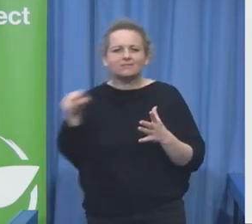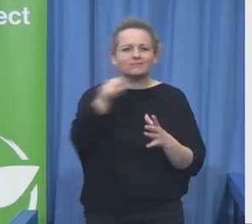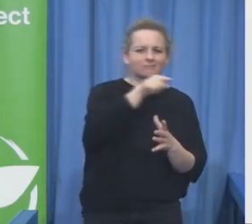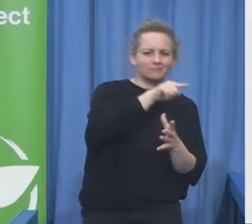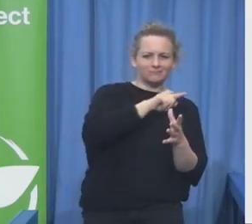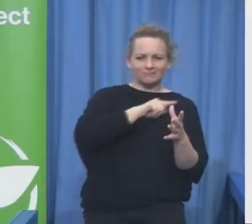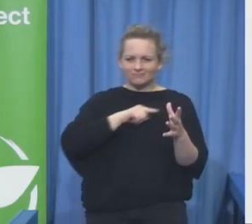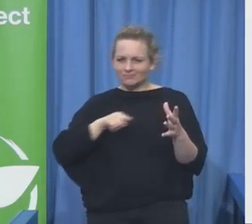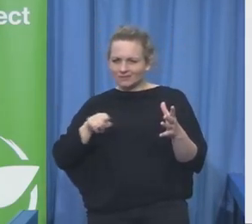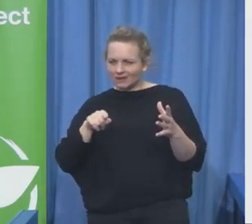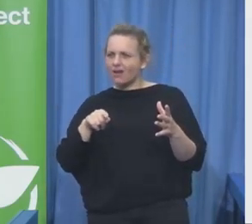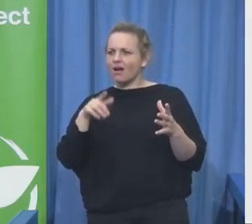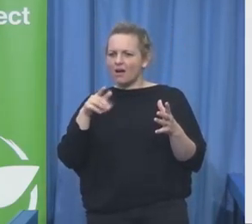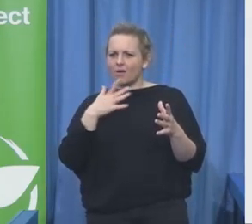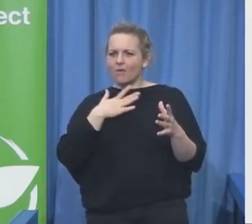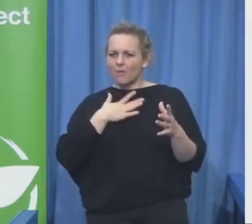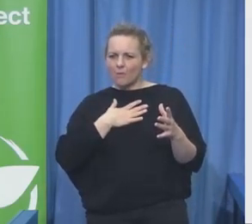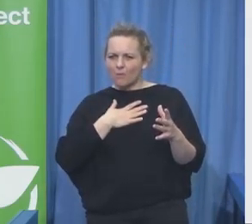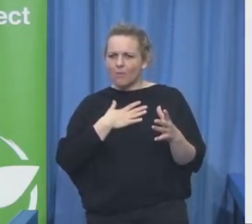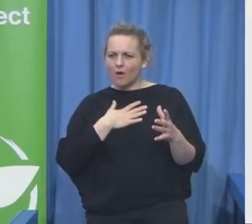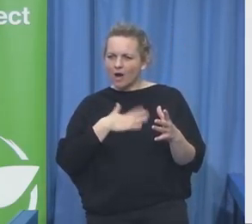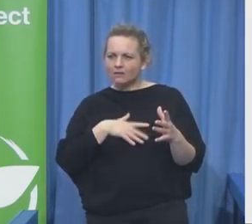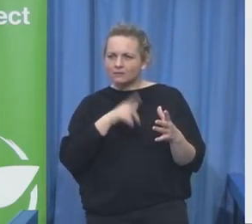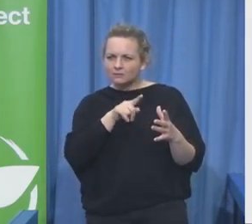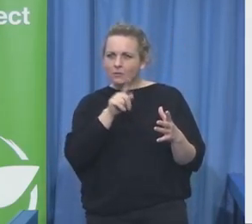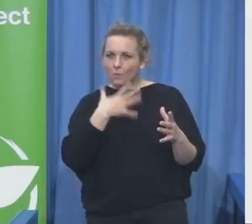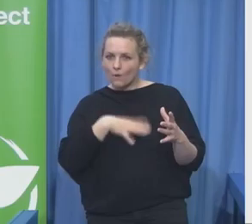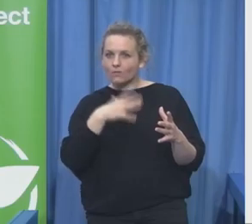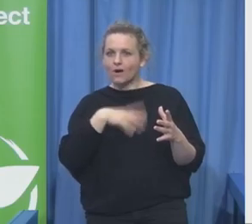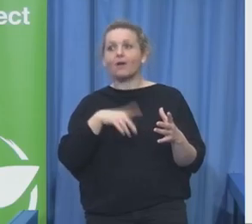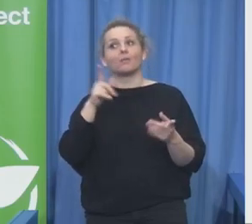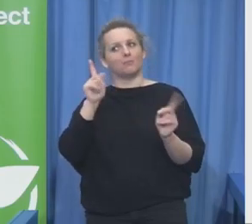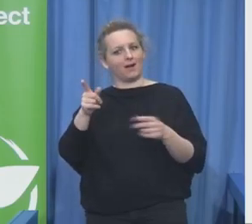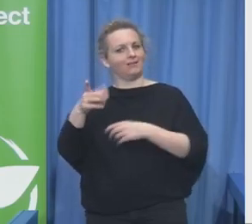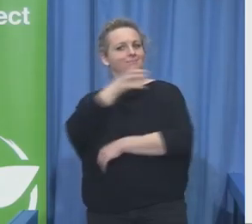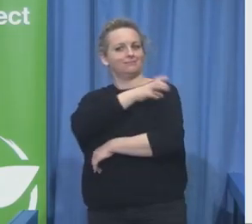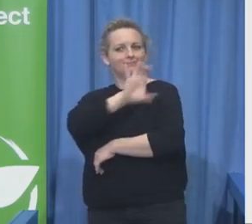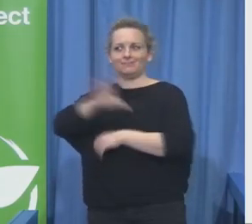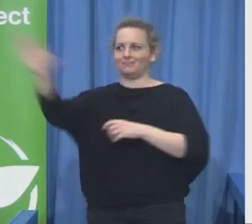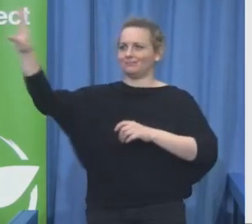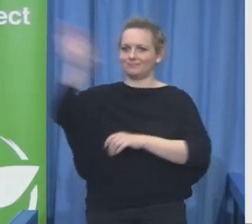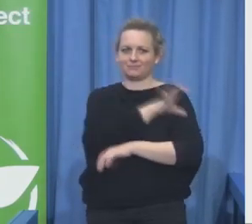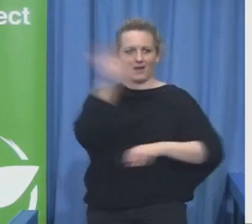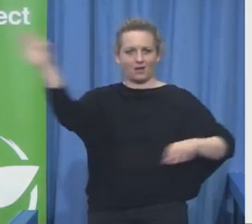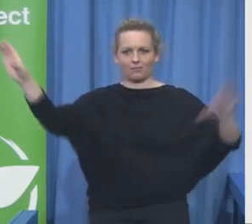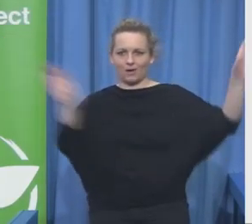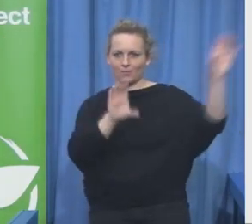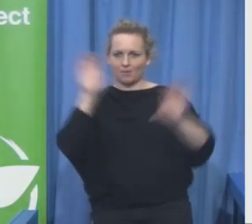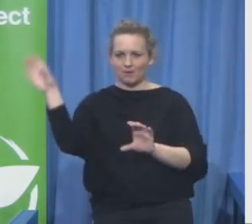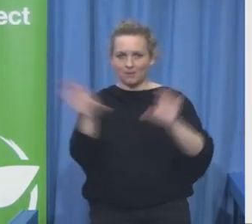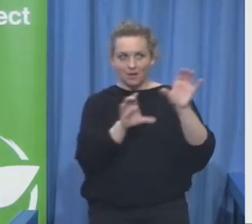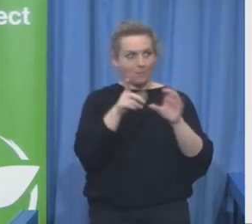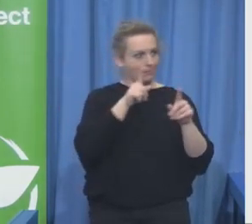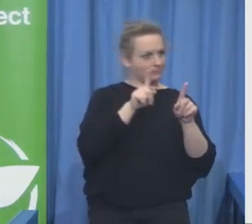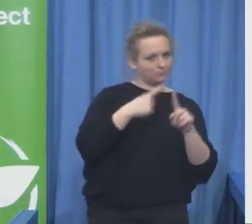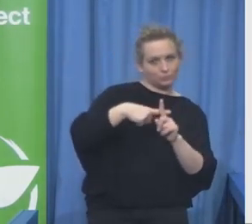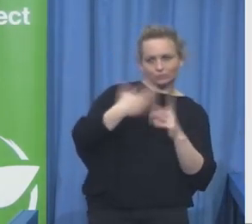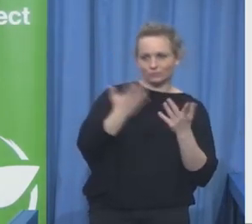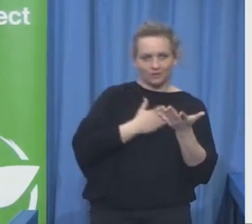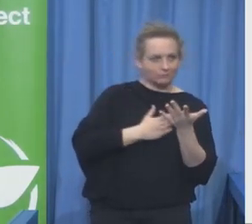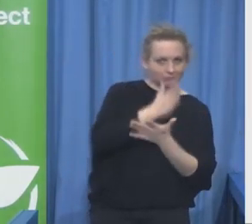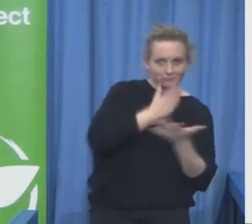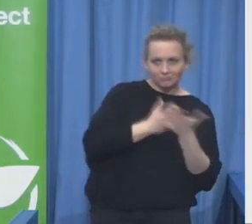disability and to be able to know what accessibility really means. And so about 2 years ago, we mandated accessibility training for every